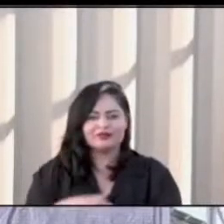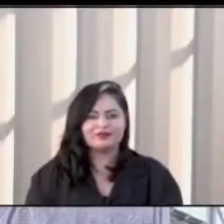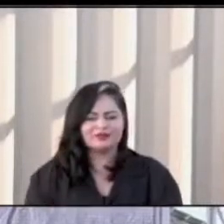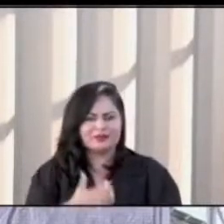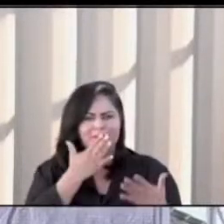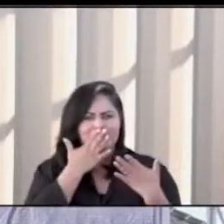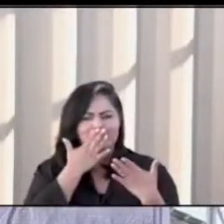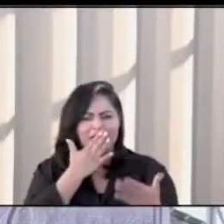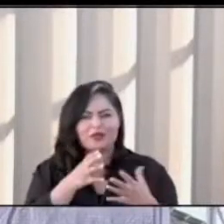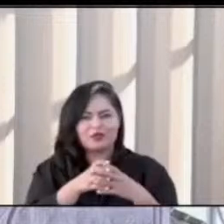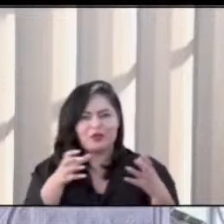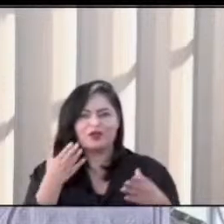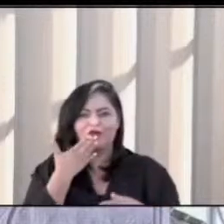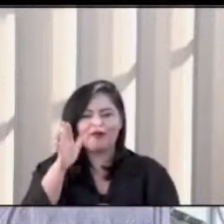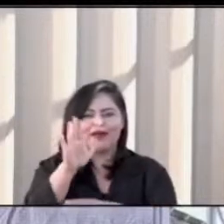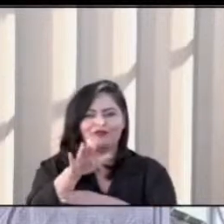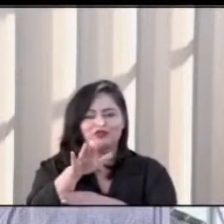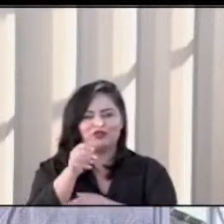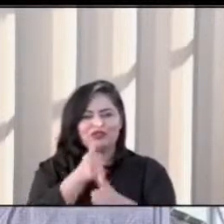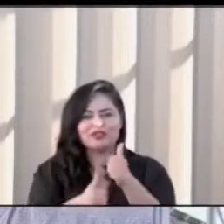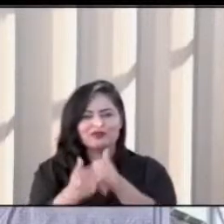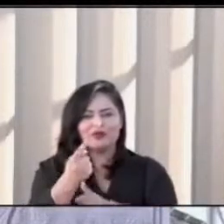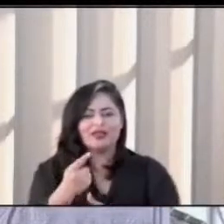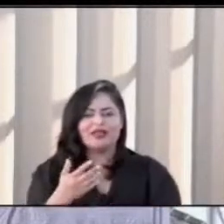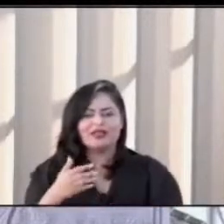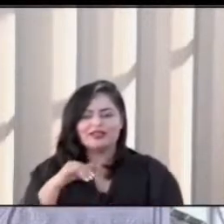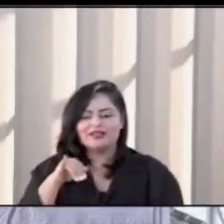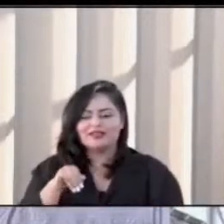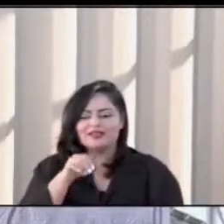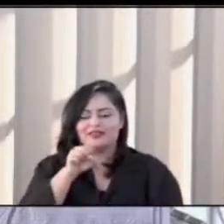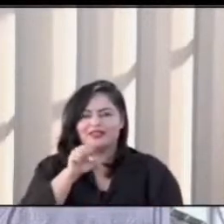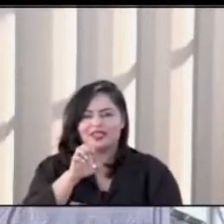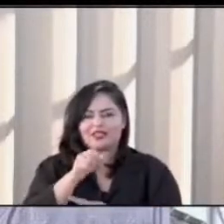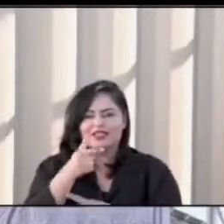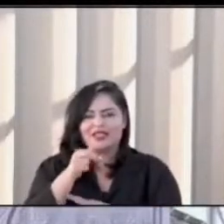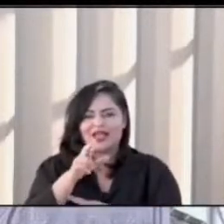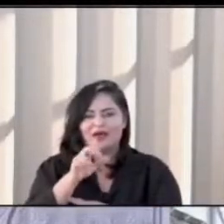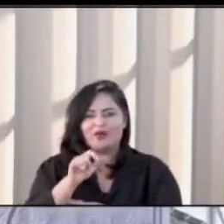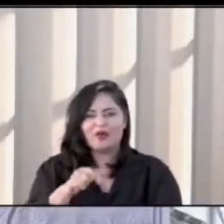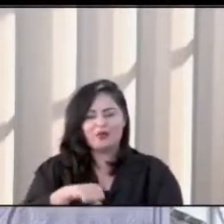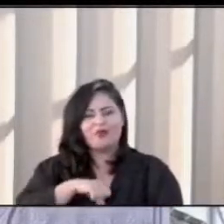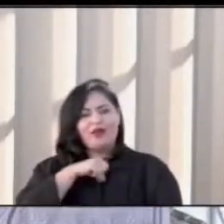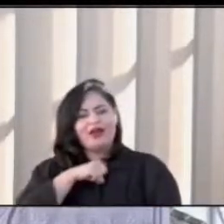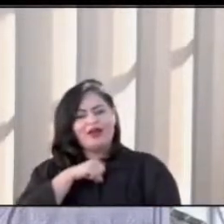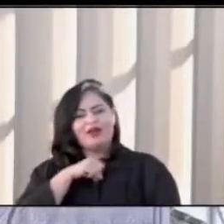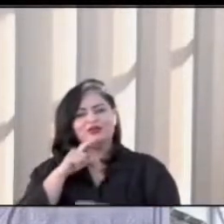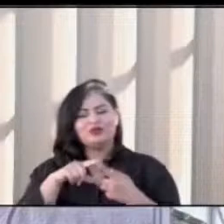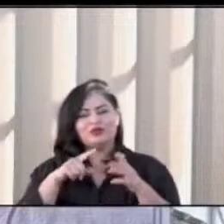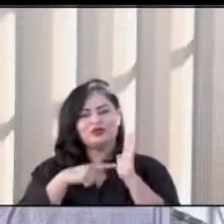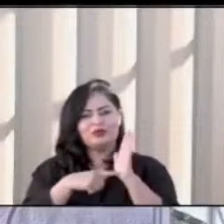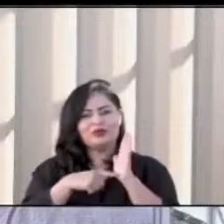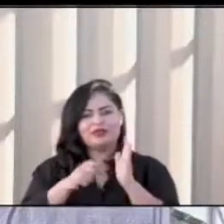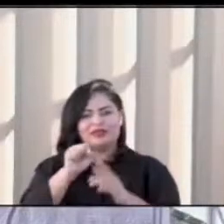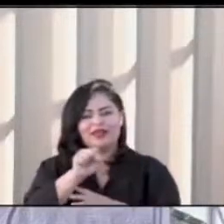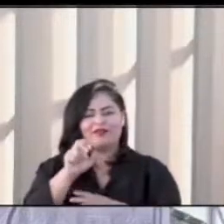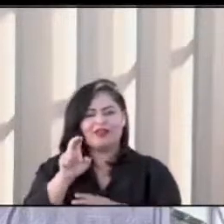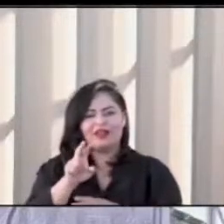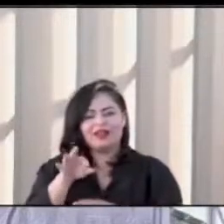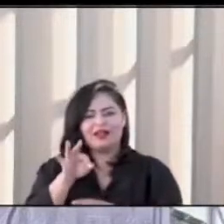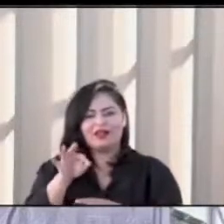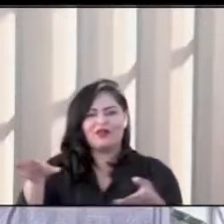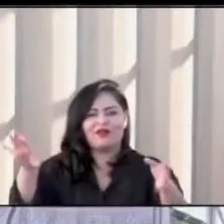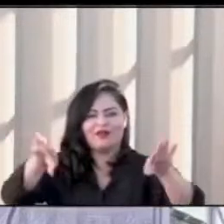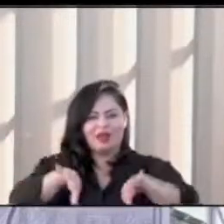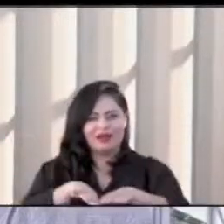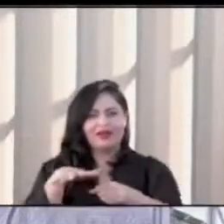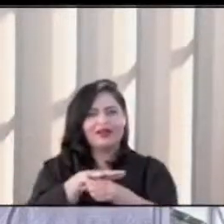Thank you very much. Good afternoon, everybody. Jesse Gabriel, really proud and grateful to represent the San Fernando Valley in the California